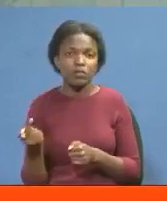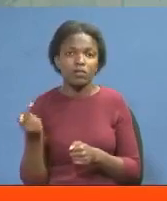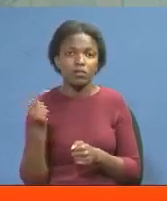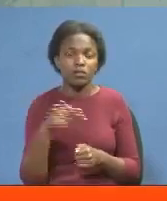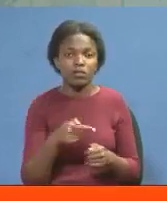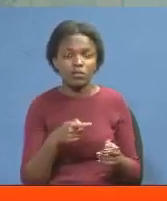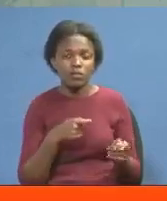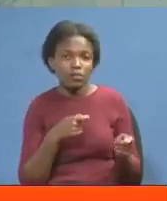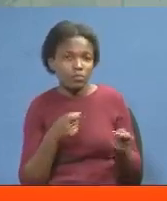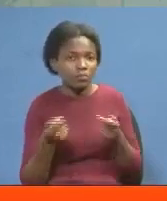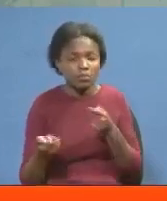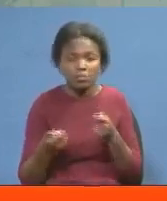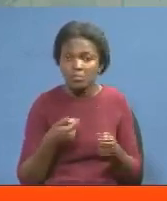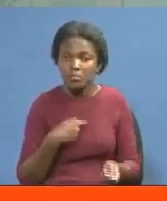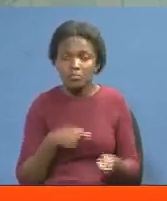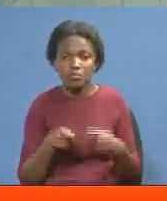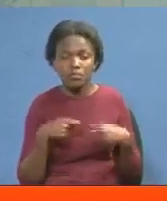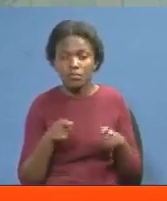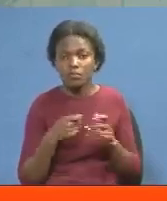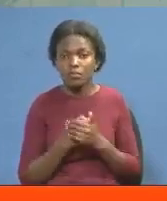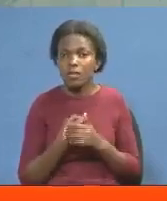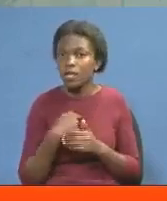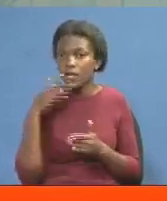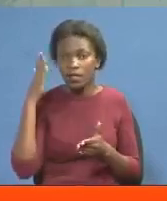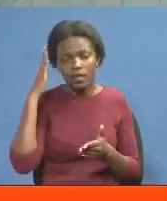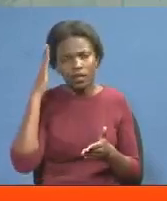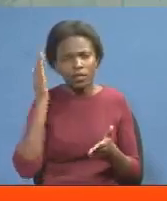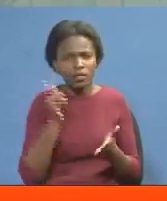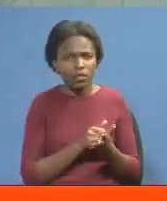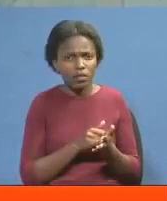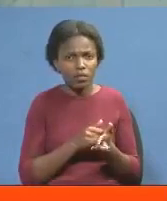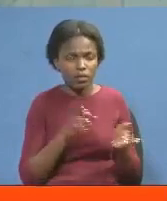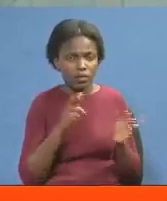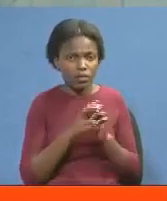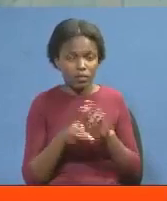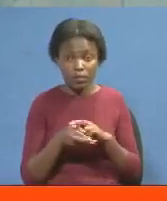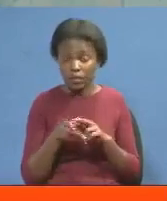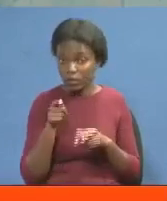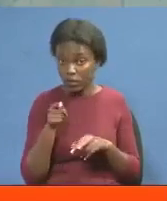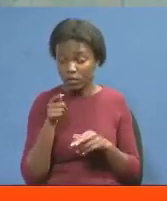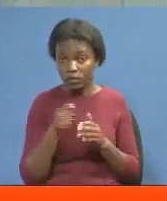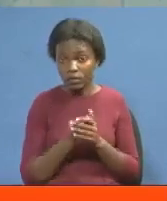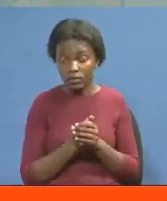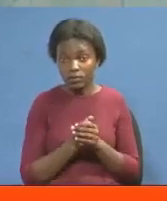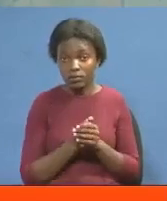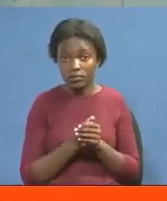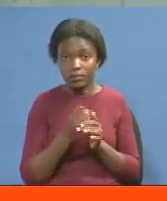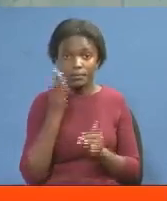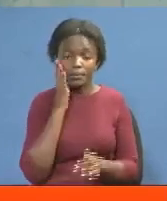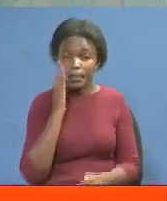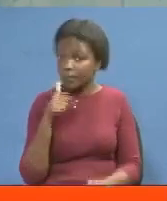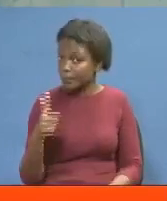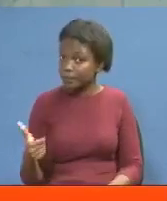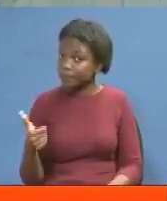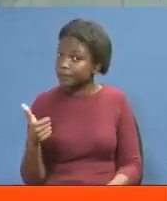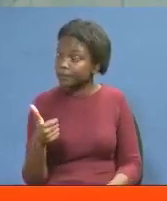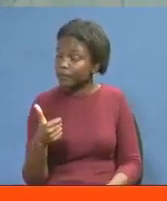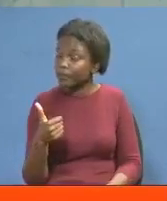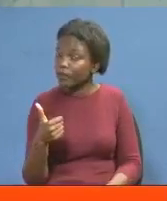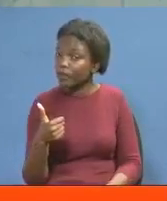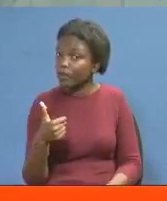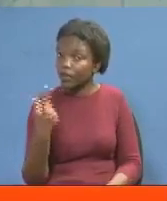try to make some deals, put them there. And I realize these are my relatives through my stepmom from Tanzania. Mm-hmm. And guess